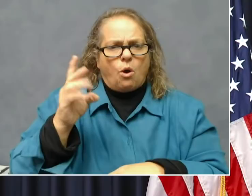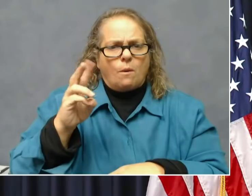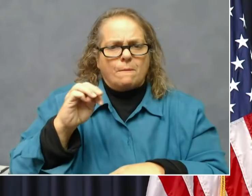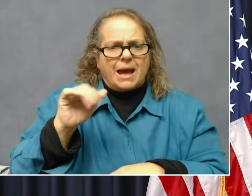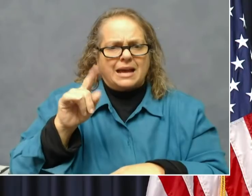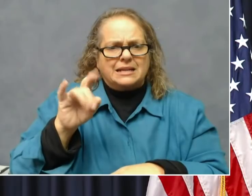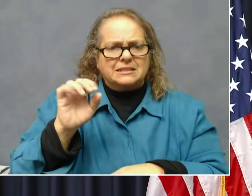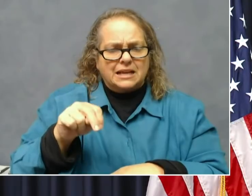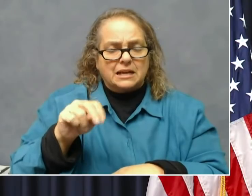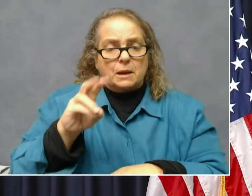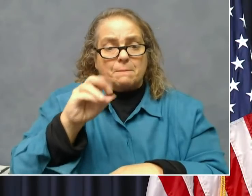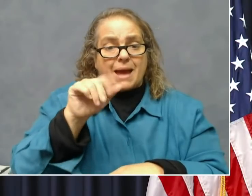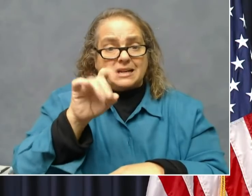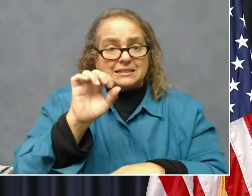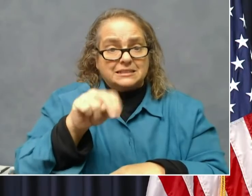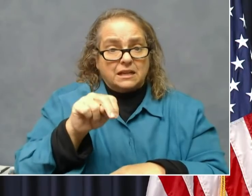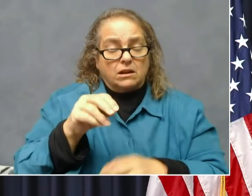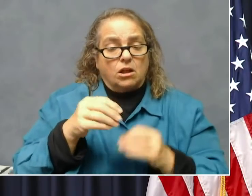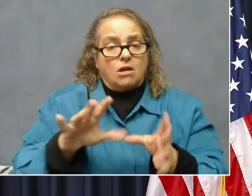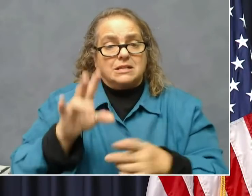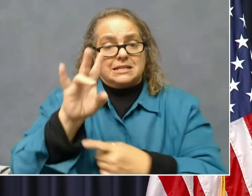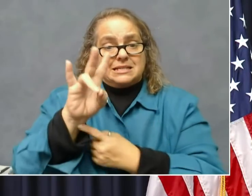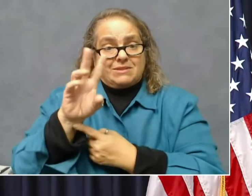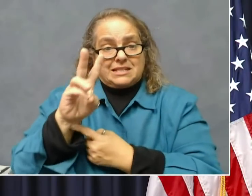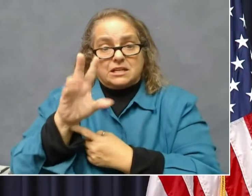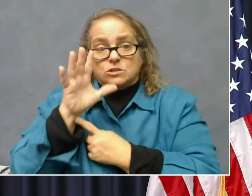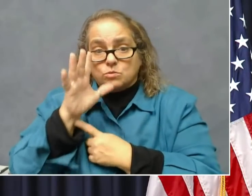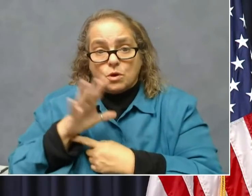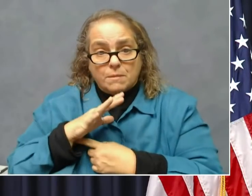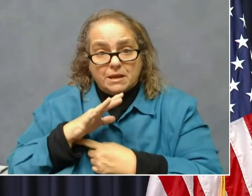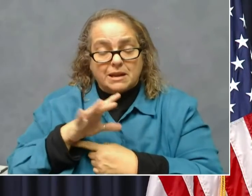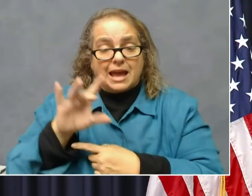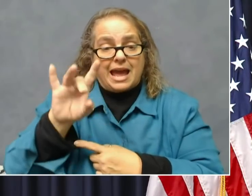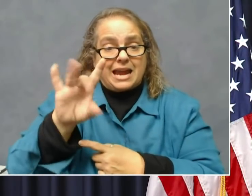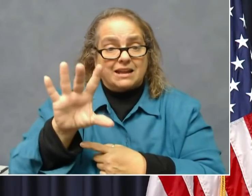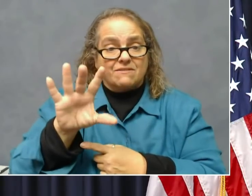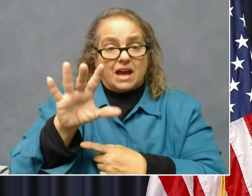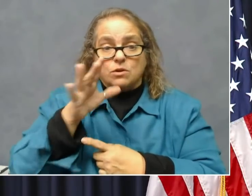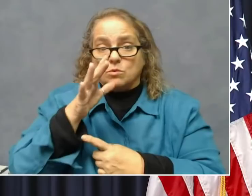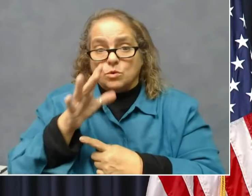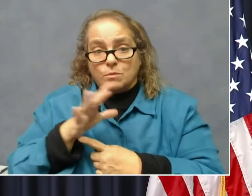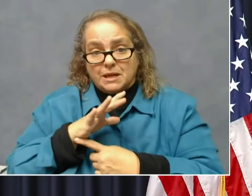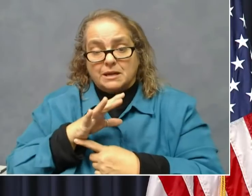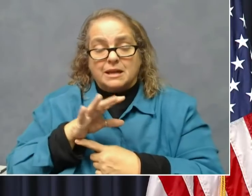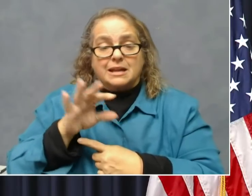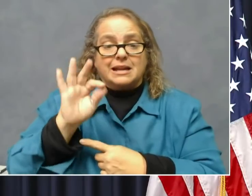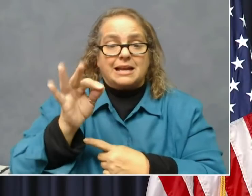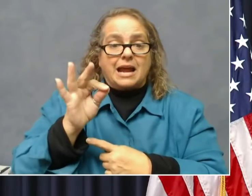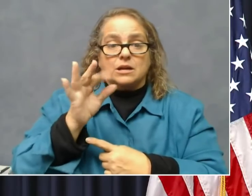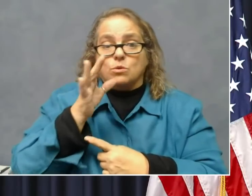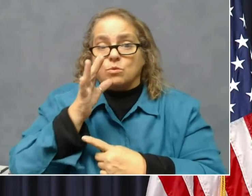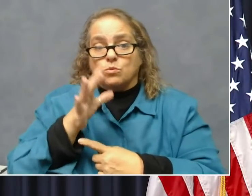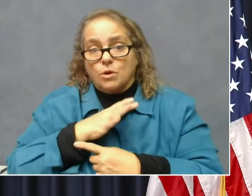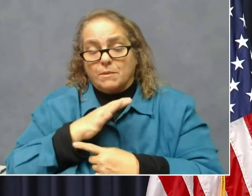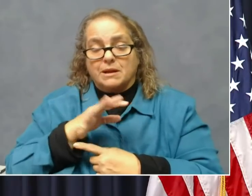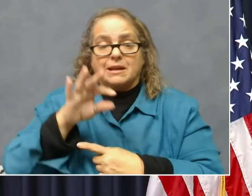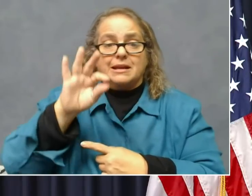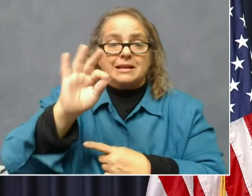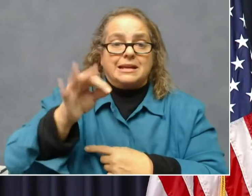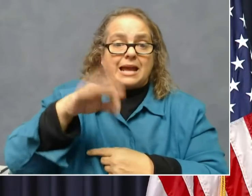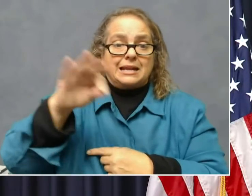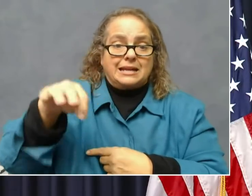Madison County lost a 76-year-old woman, an 85-year-old woman, a 90-year-old woman, a 99-year-old woman,